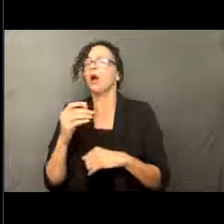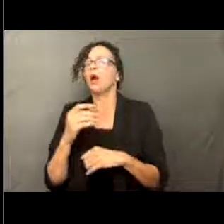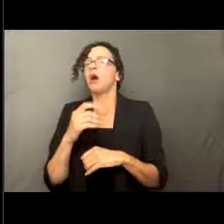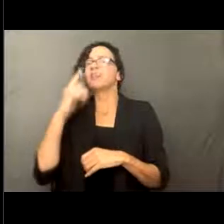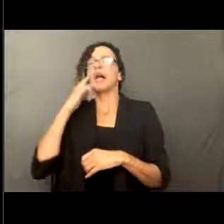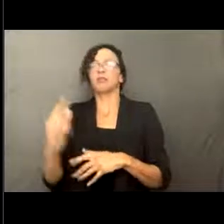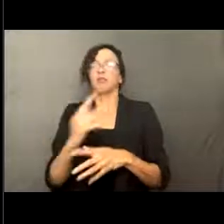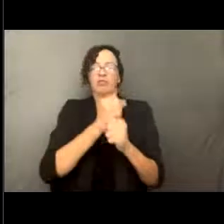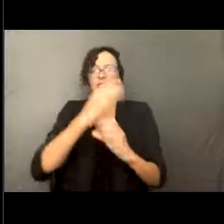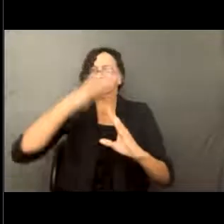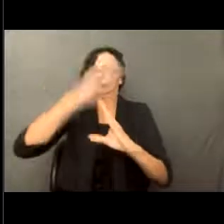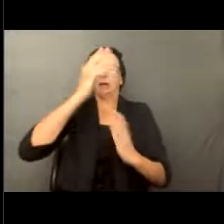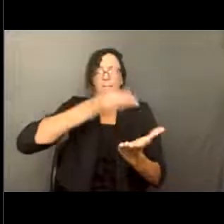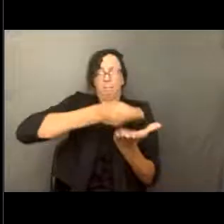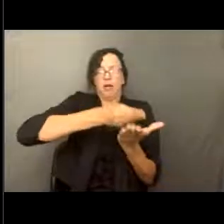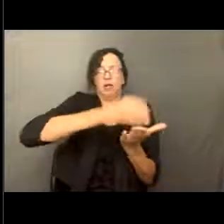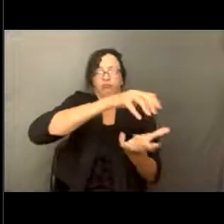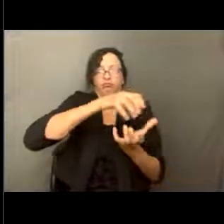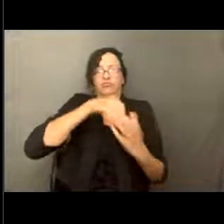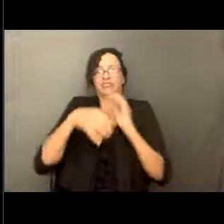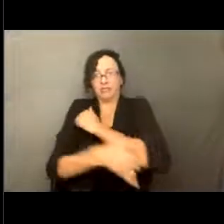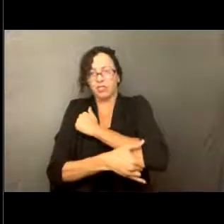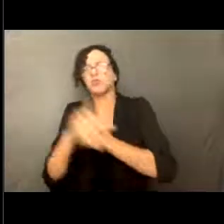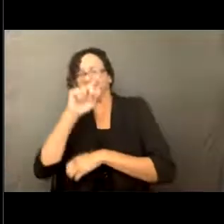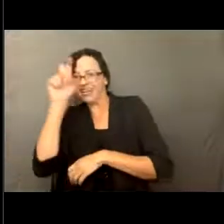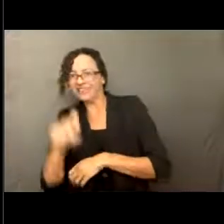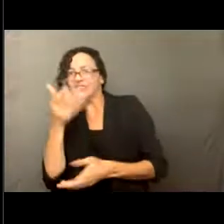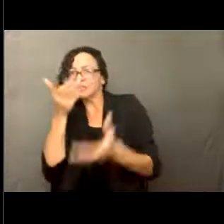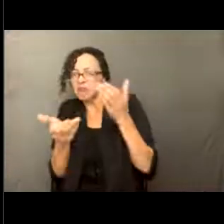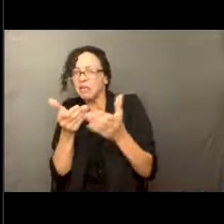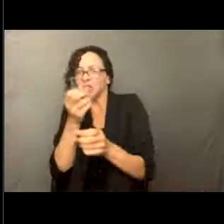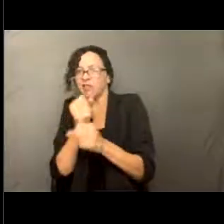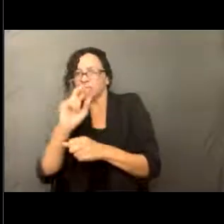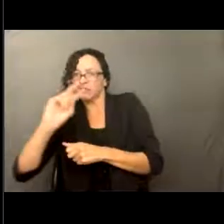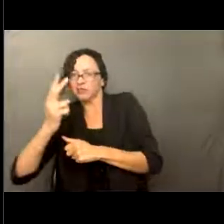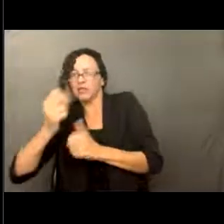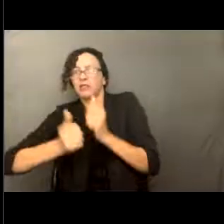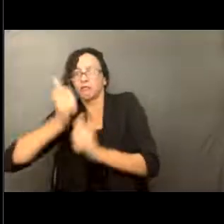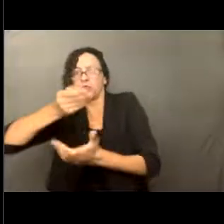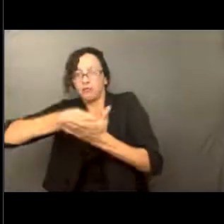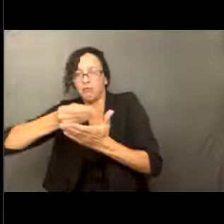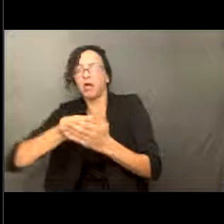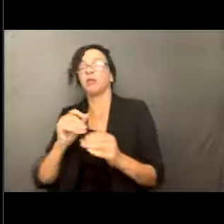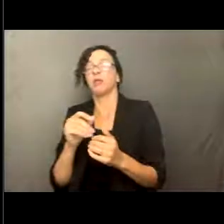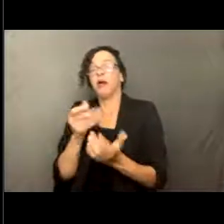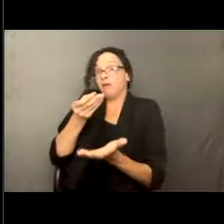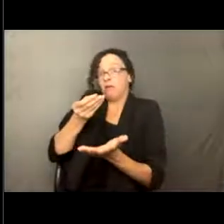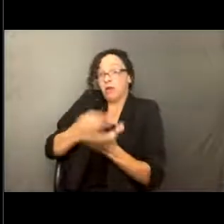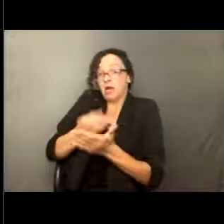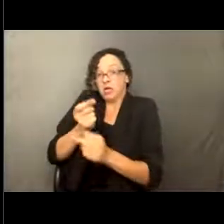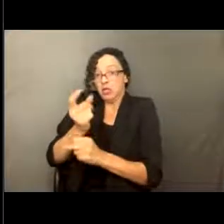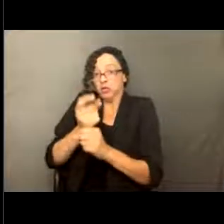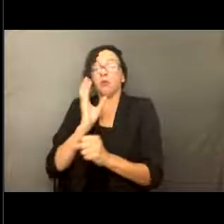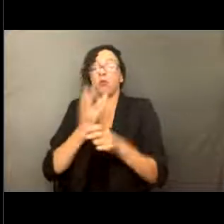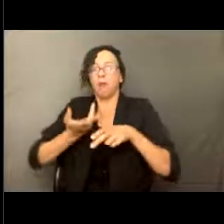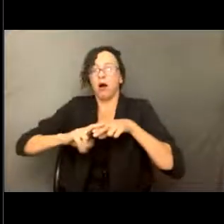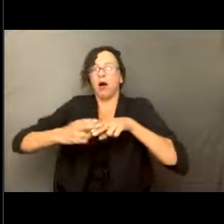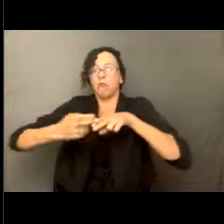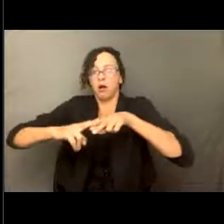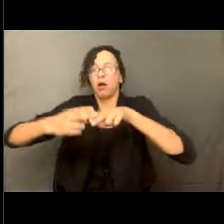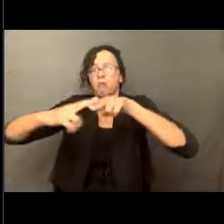us in this, but we're getting $56 million in this first year, and the funds will go up every year after that to